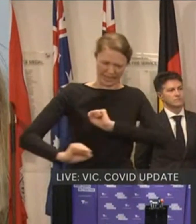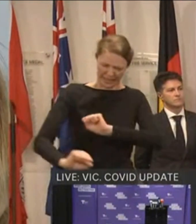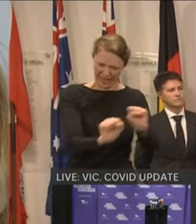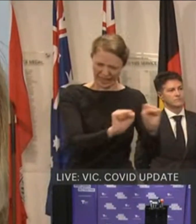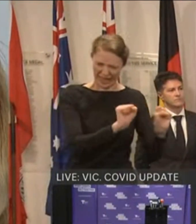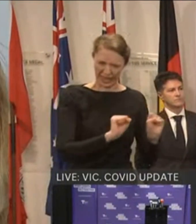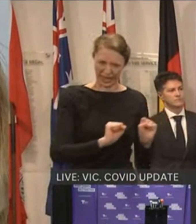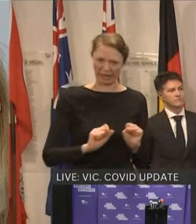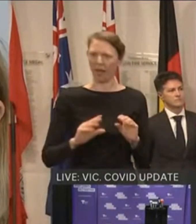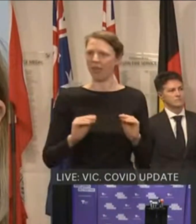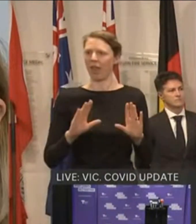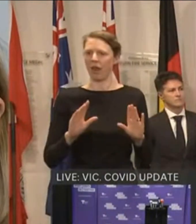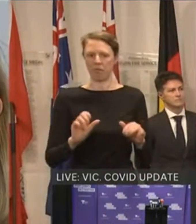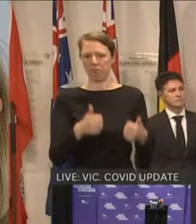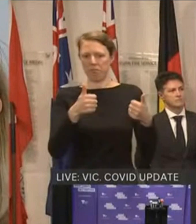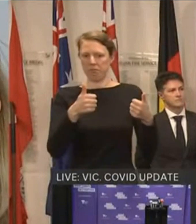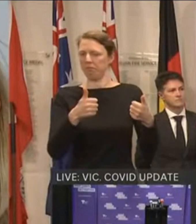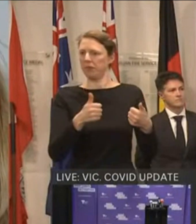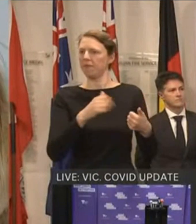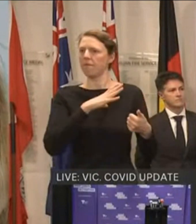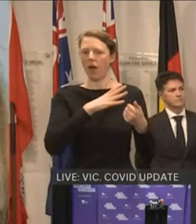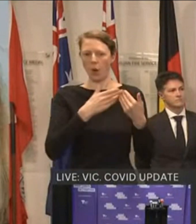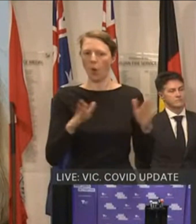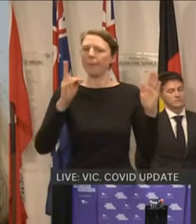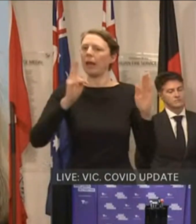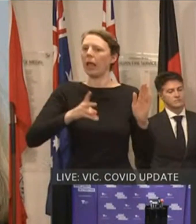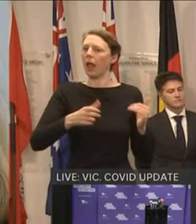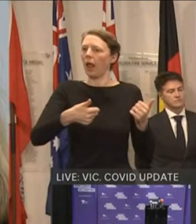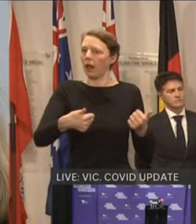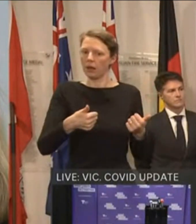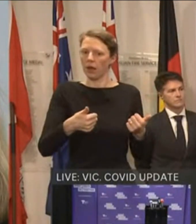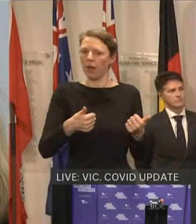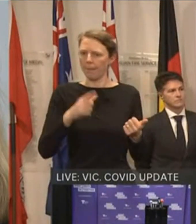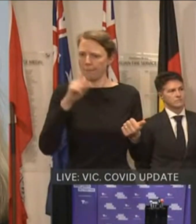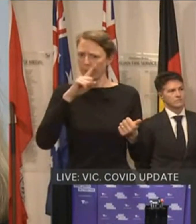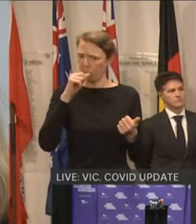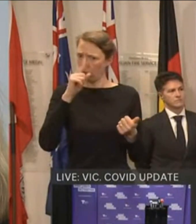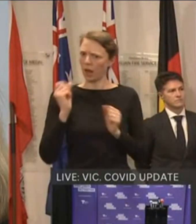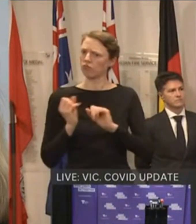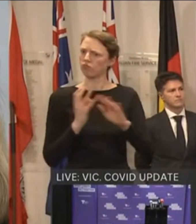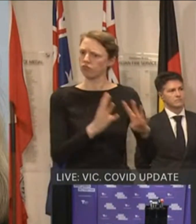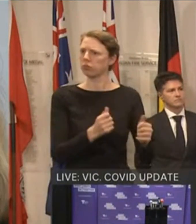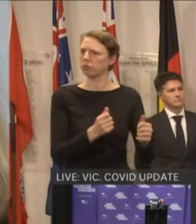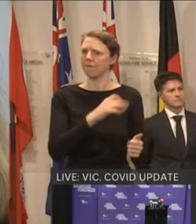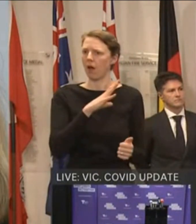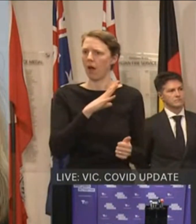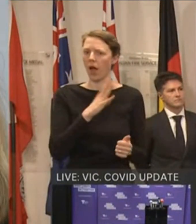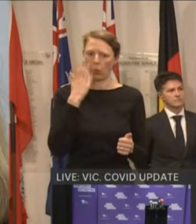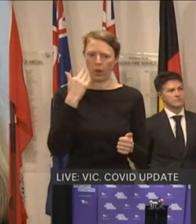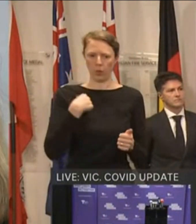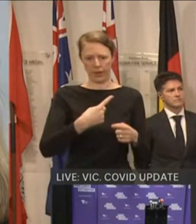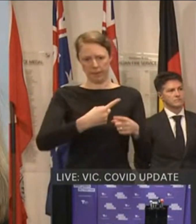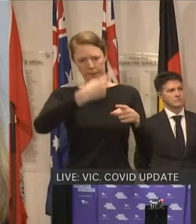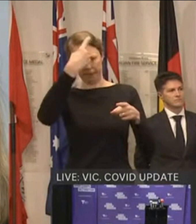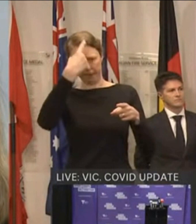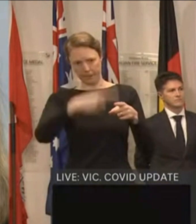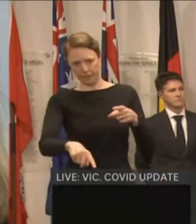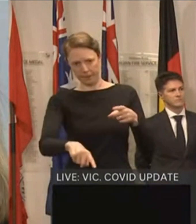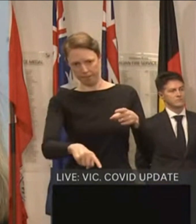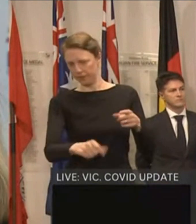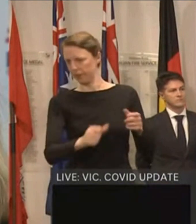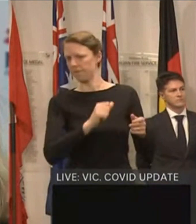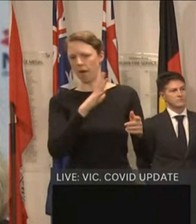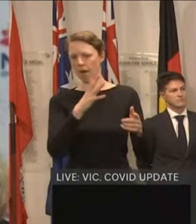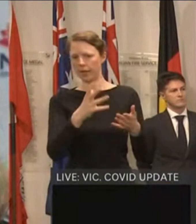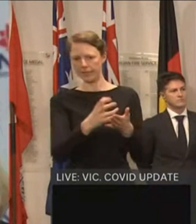a barrier for any staff or owners to come forward for testing. So if we can just please understand, once those businesses reopen after the deep